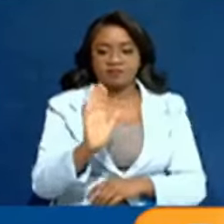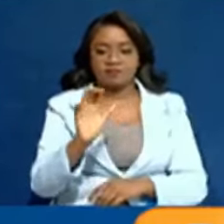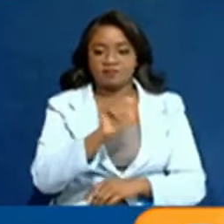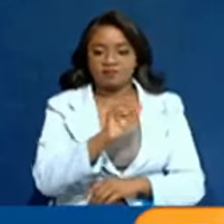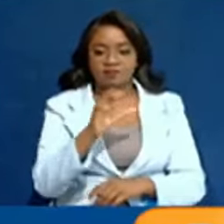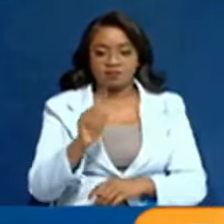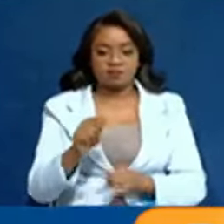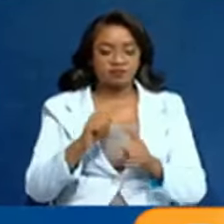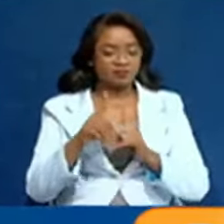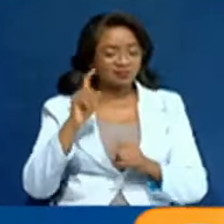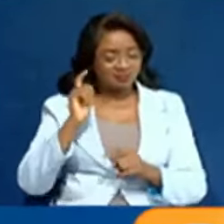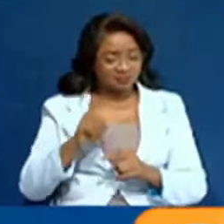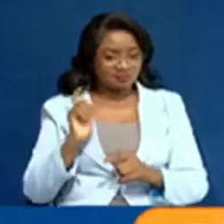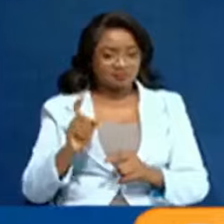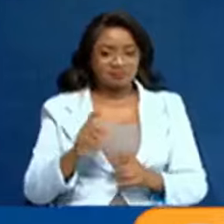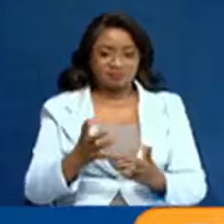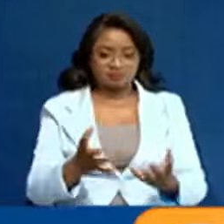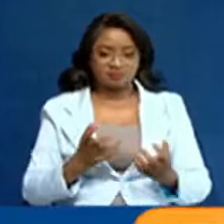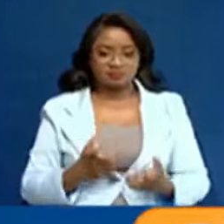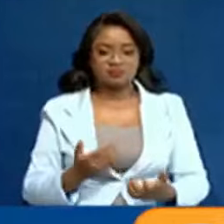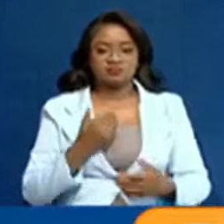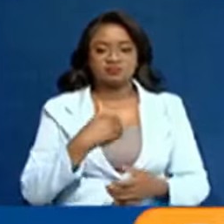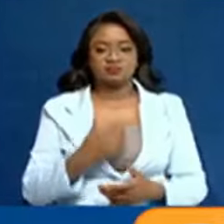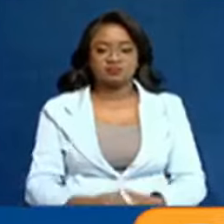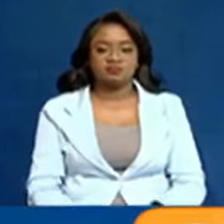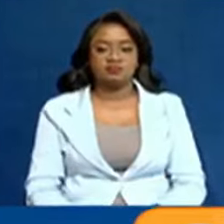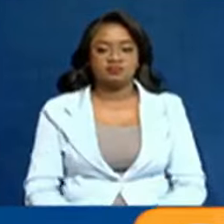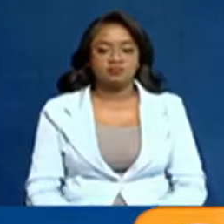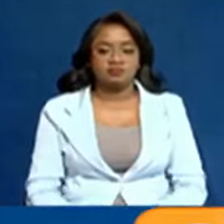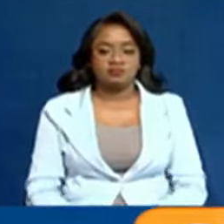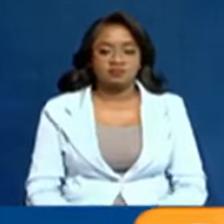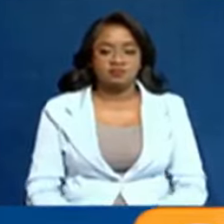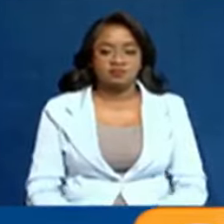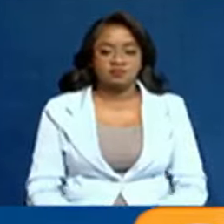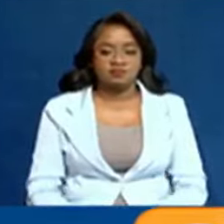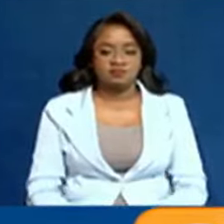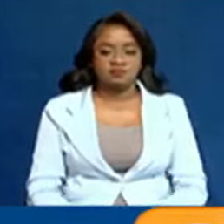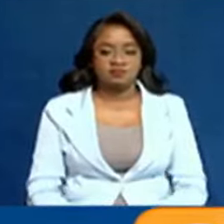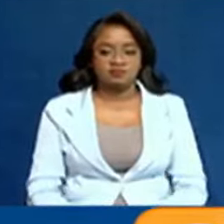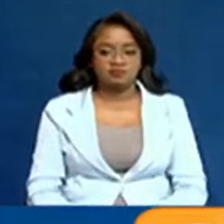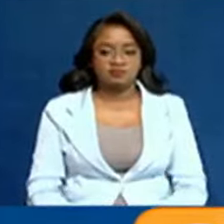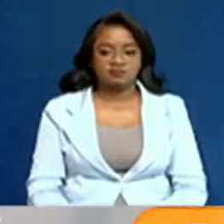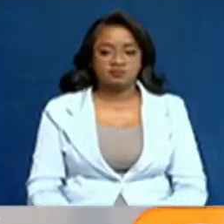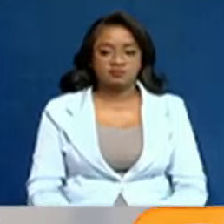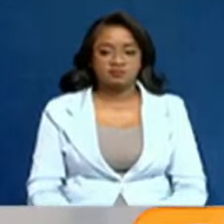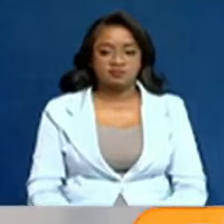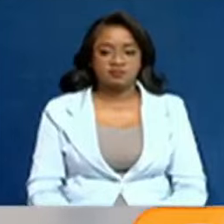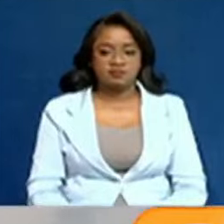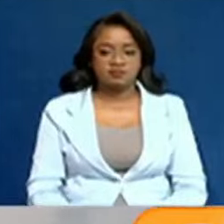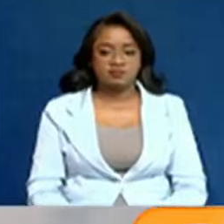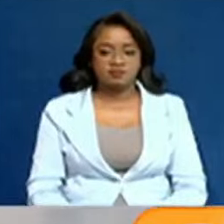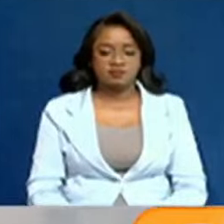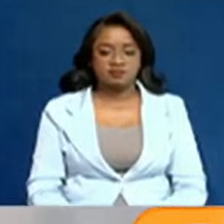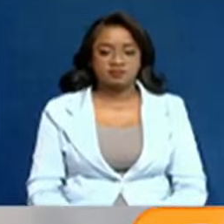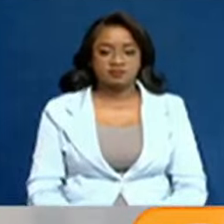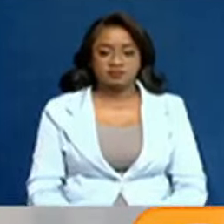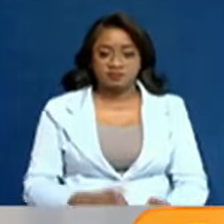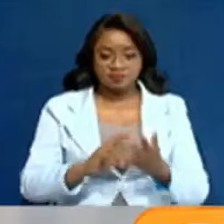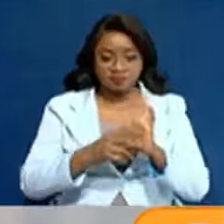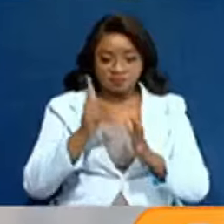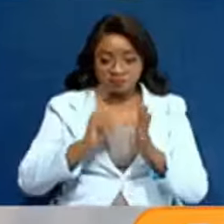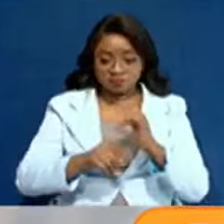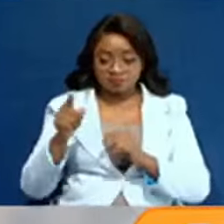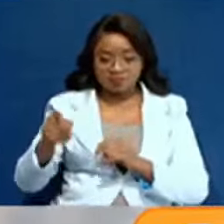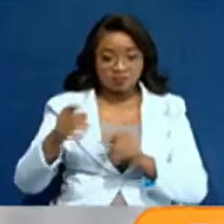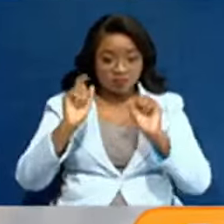necessary to run a proper city. So otherwise, is it so bad or it's work in progress? It can be corrected. We can correct.